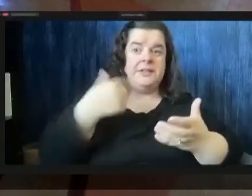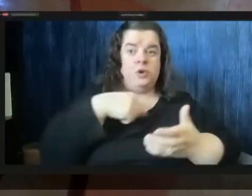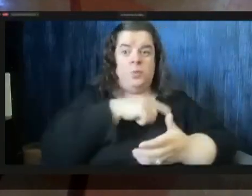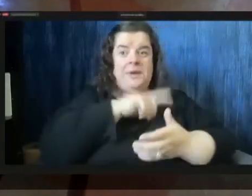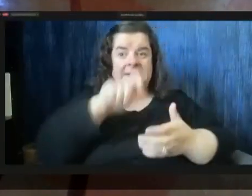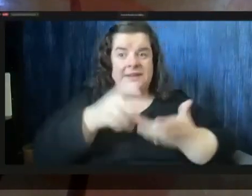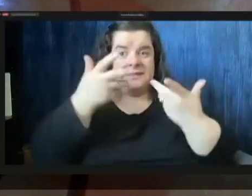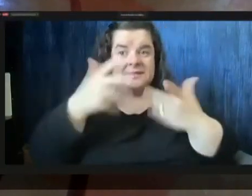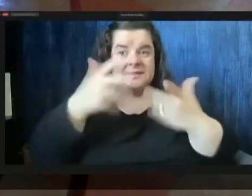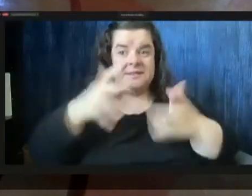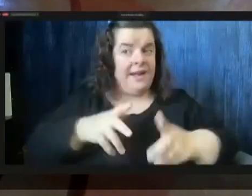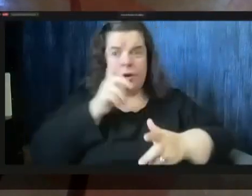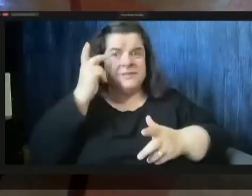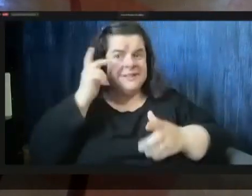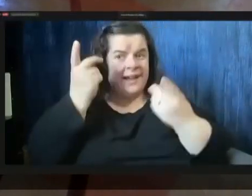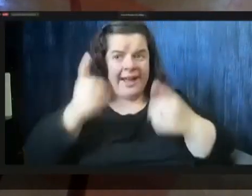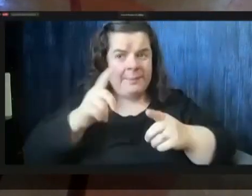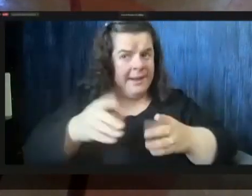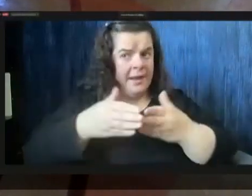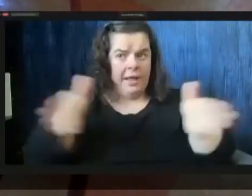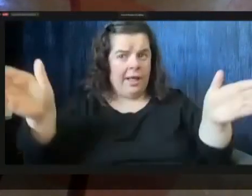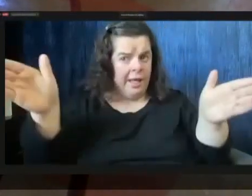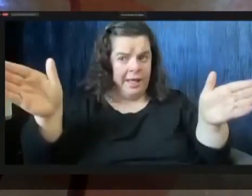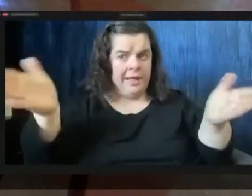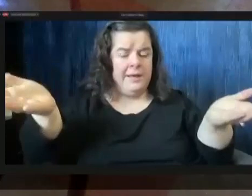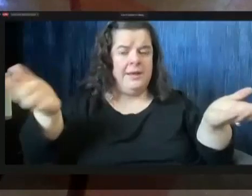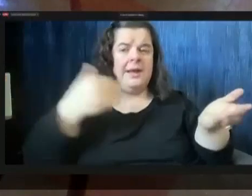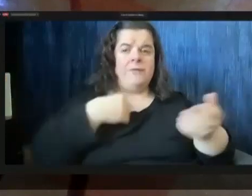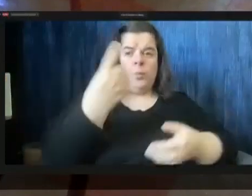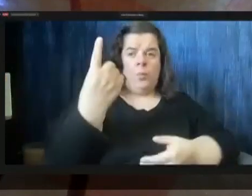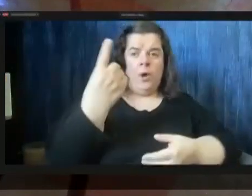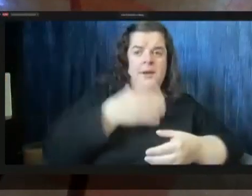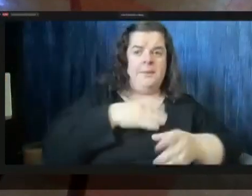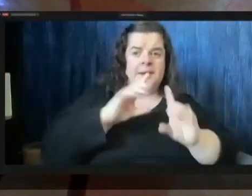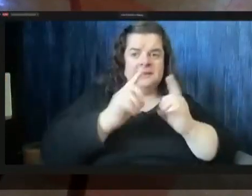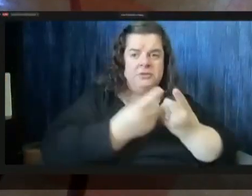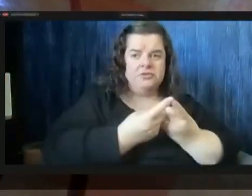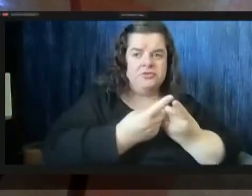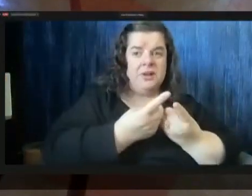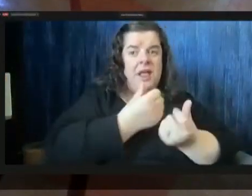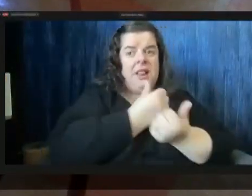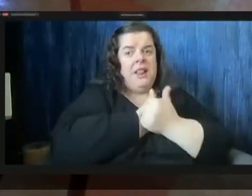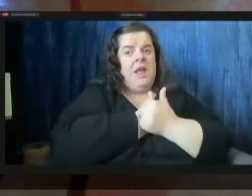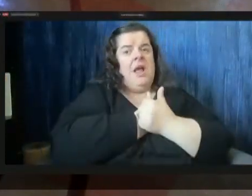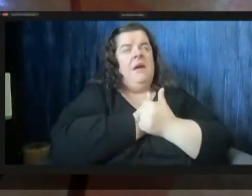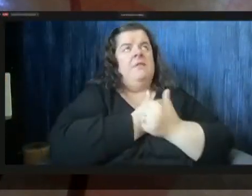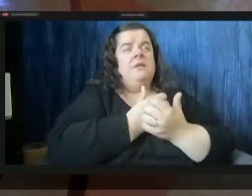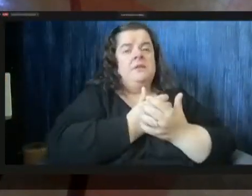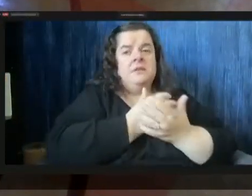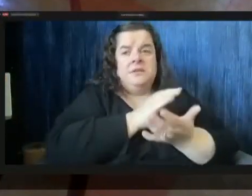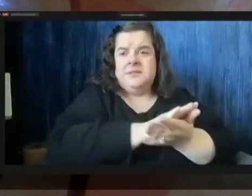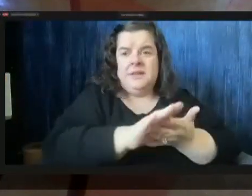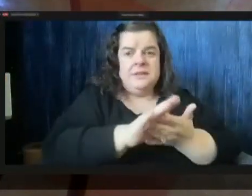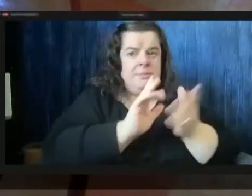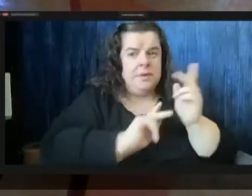that happening across the board. I mean, I have one in my district, and I love them to death. They're the nicest people.